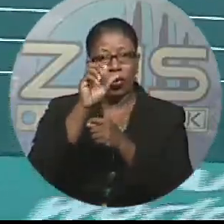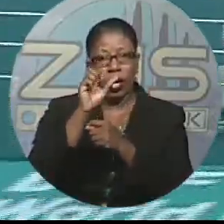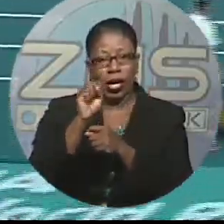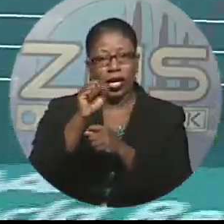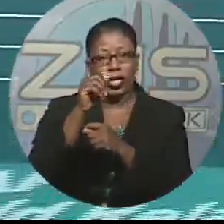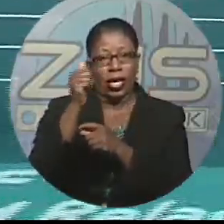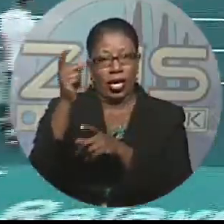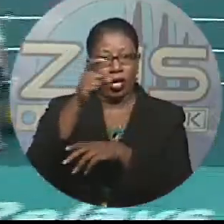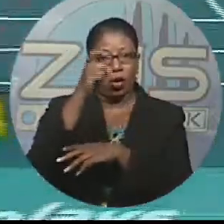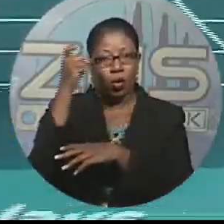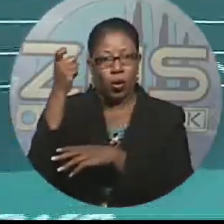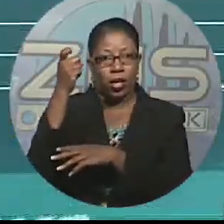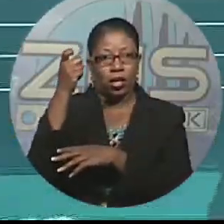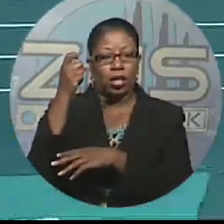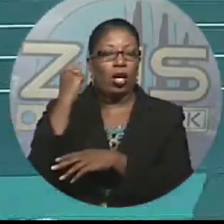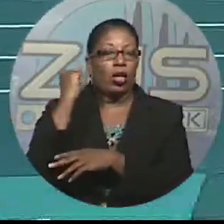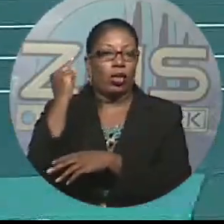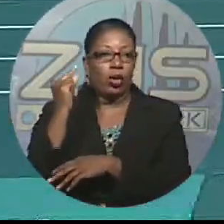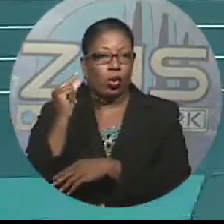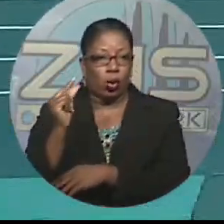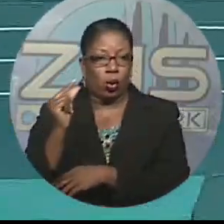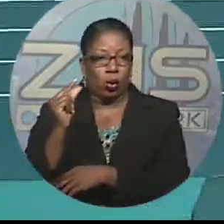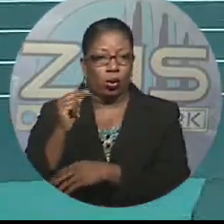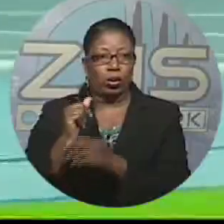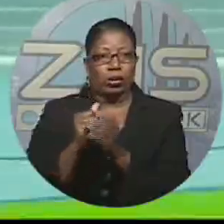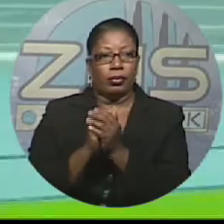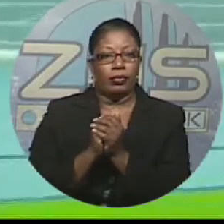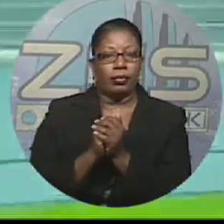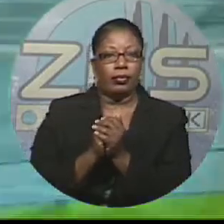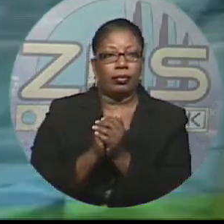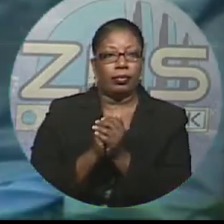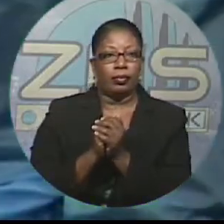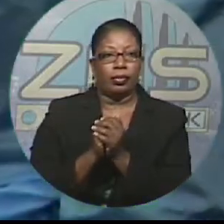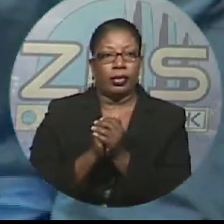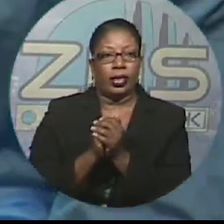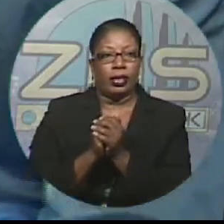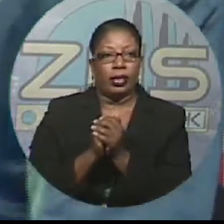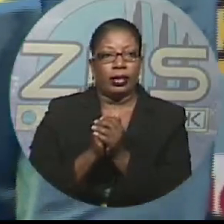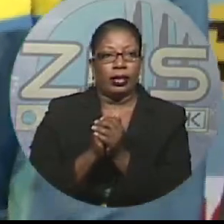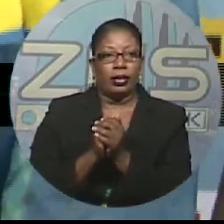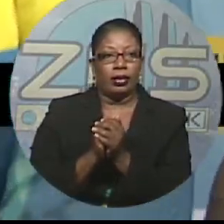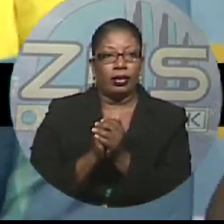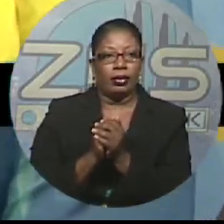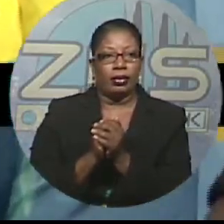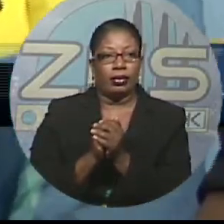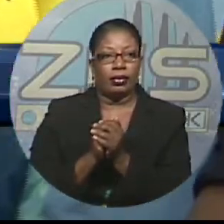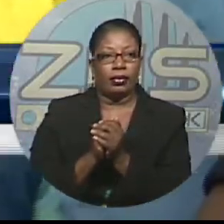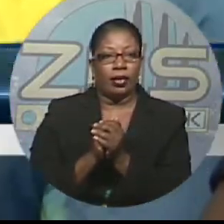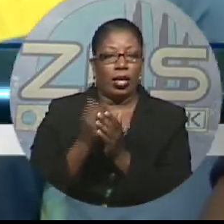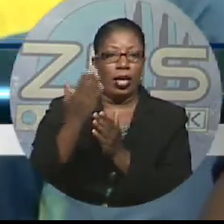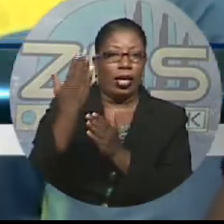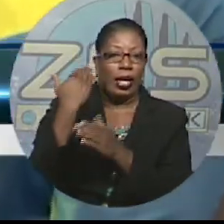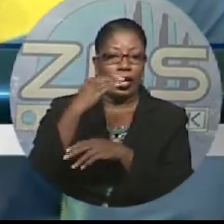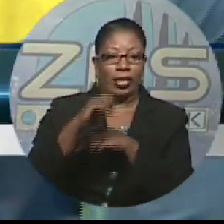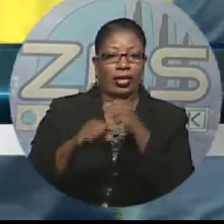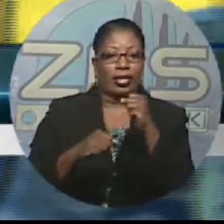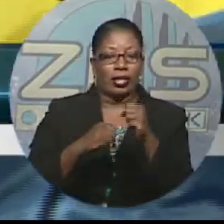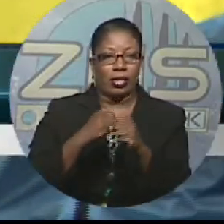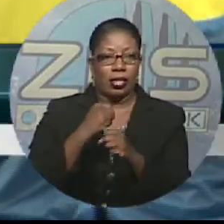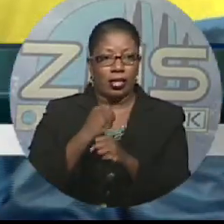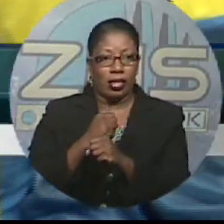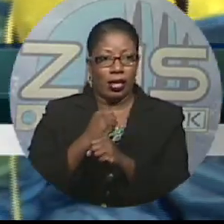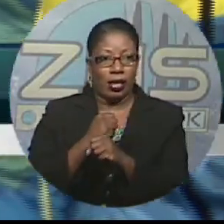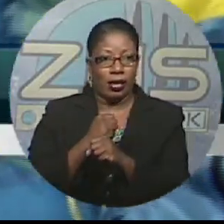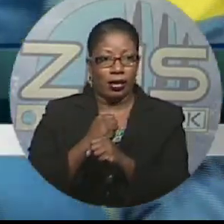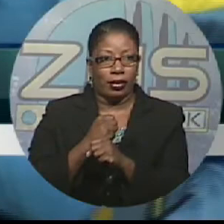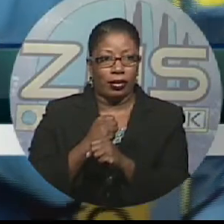the line to win gold in 257.25. I ran last year at the Fireman Chris Brown Invitational,